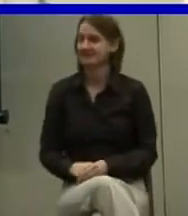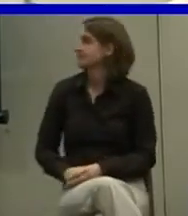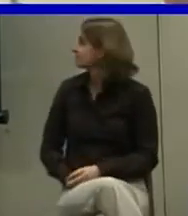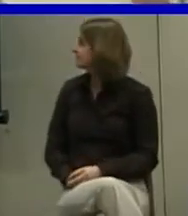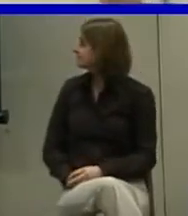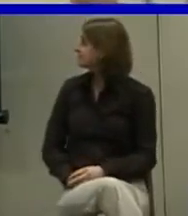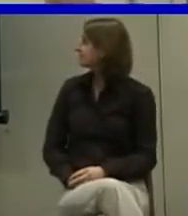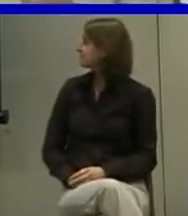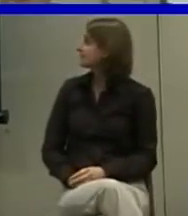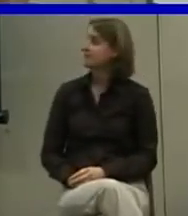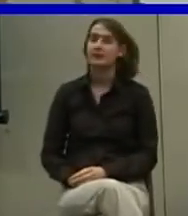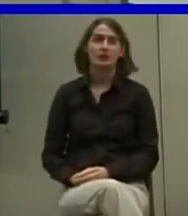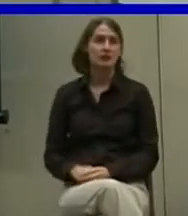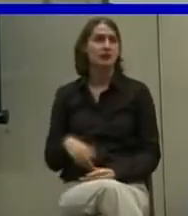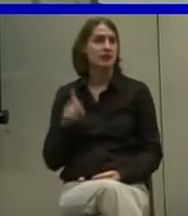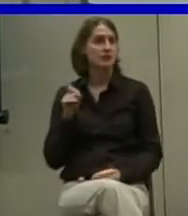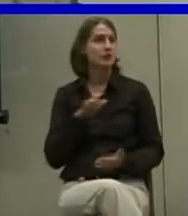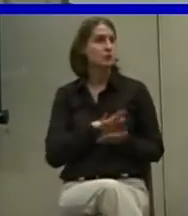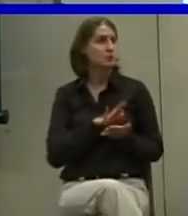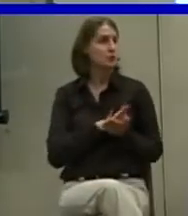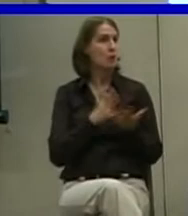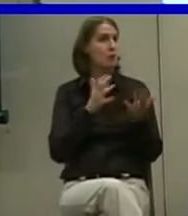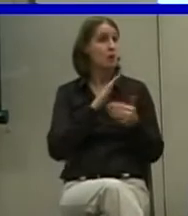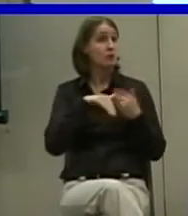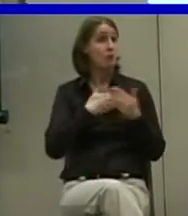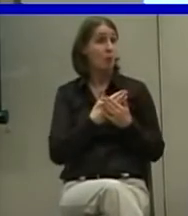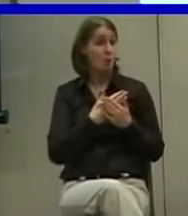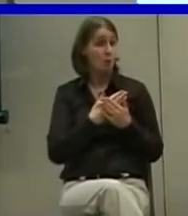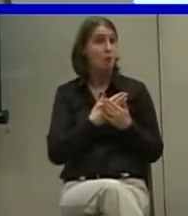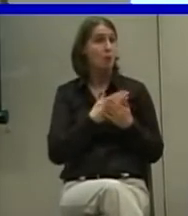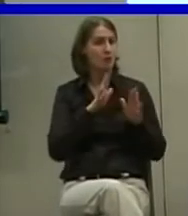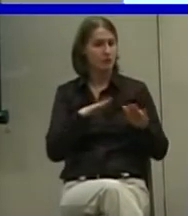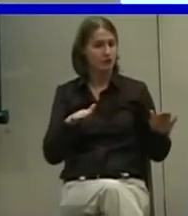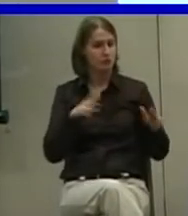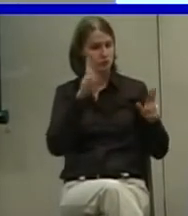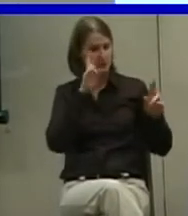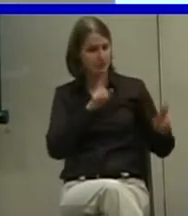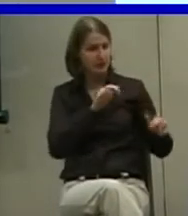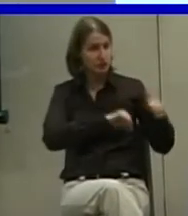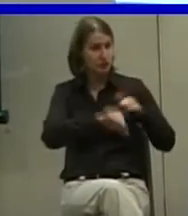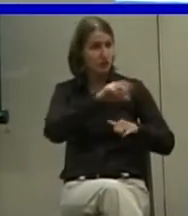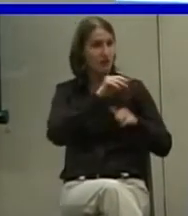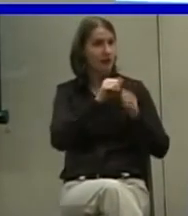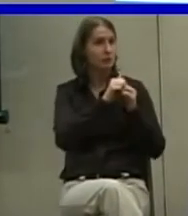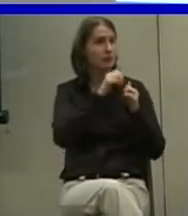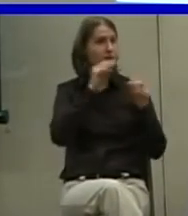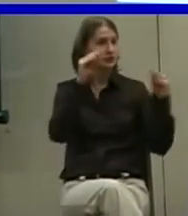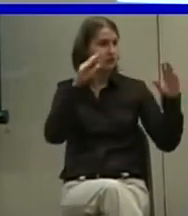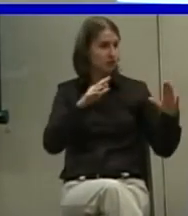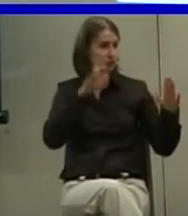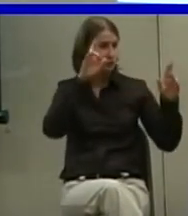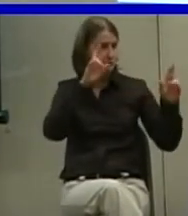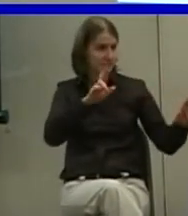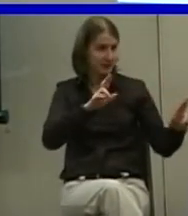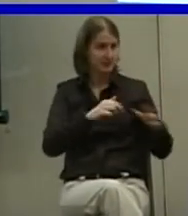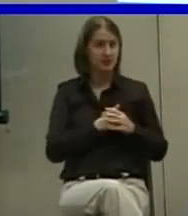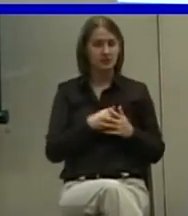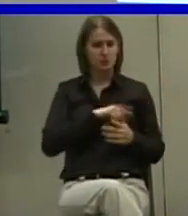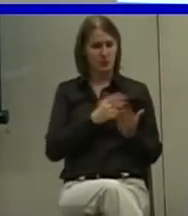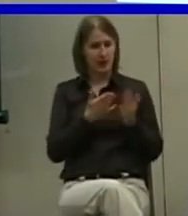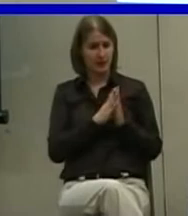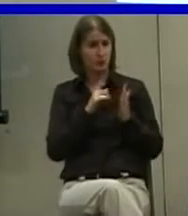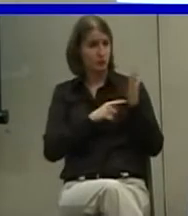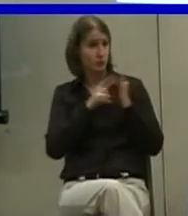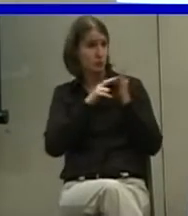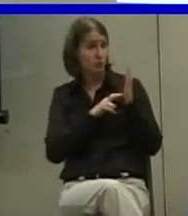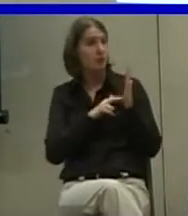This is a school that wanted all their kids to be respectful with one another and with teachers. And so we asked them, what's the